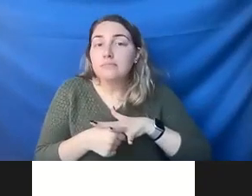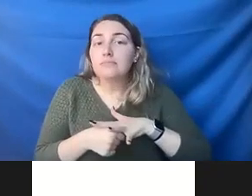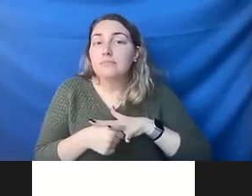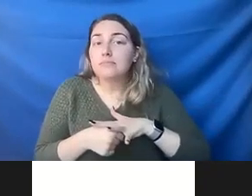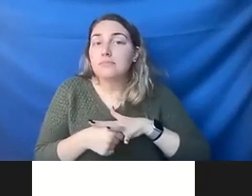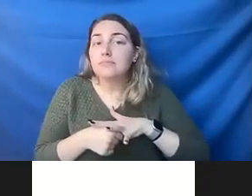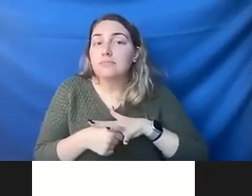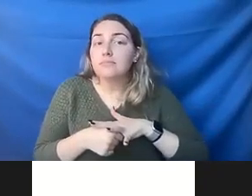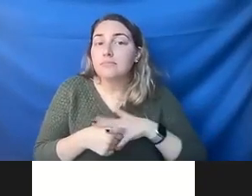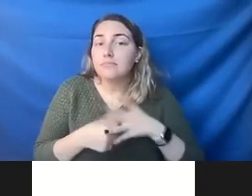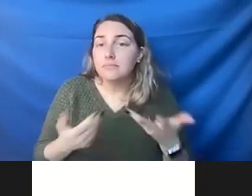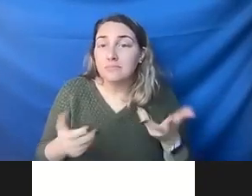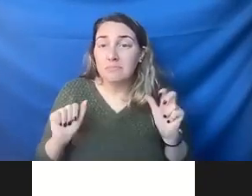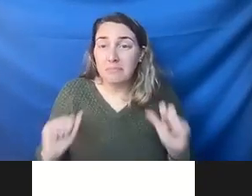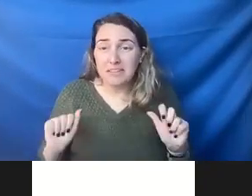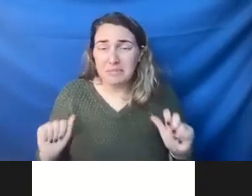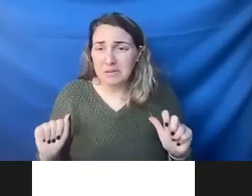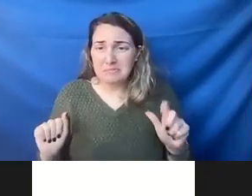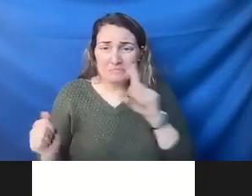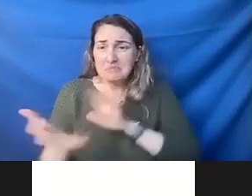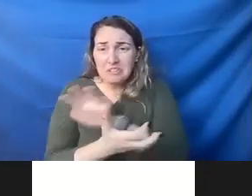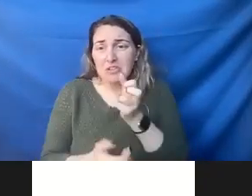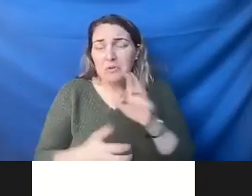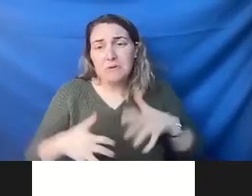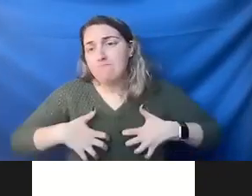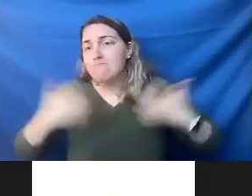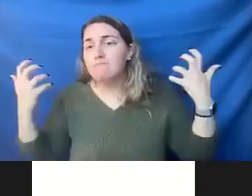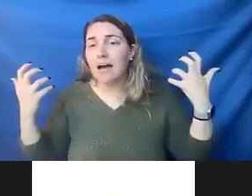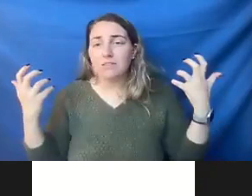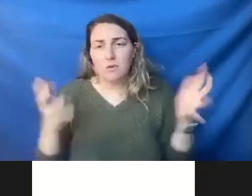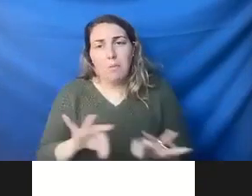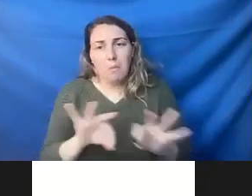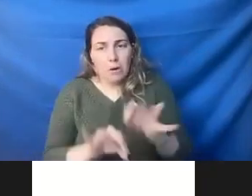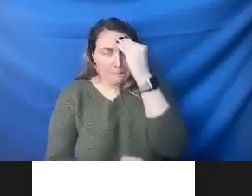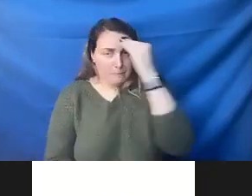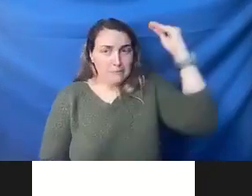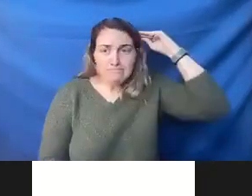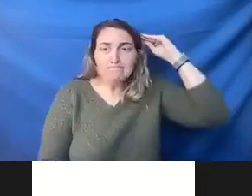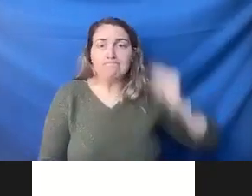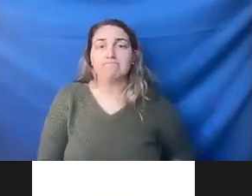outright like anger from folks. So just for your awareness.